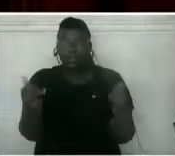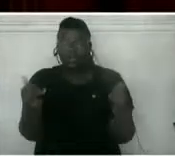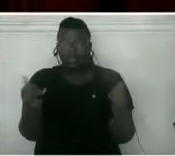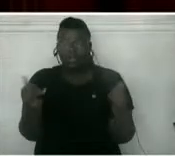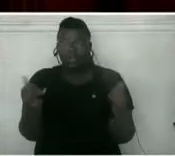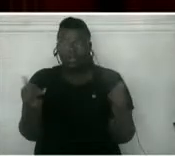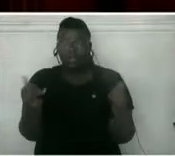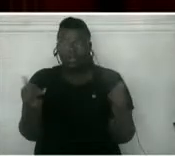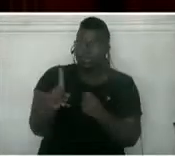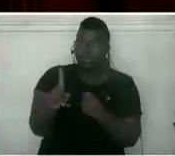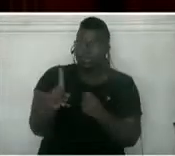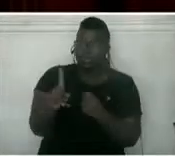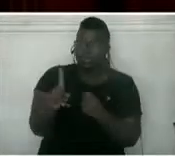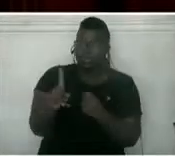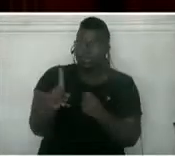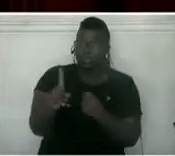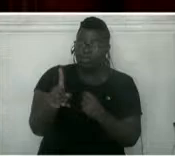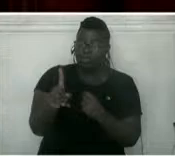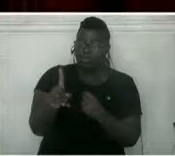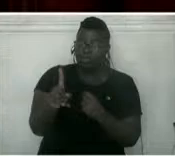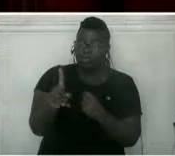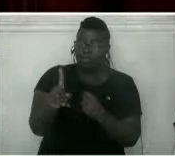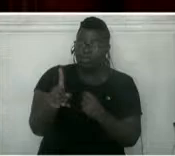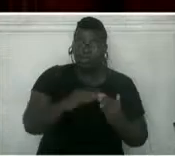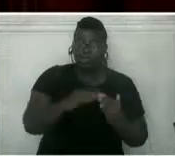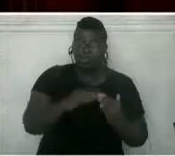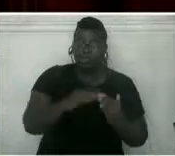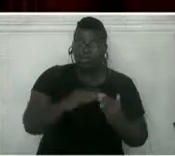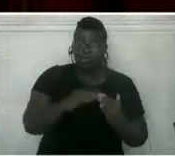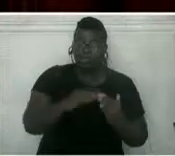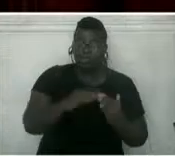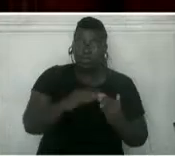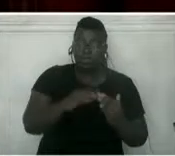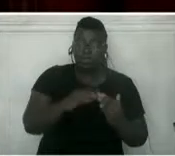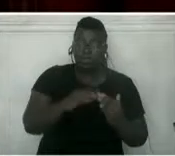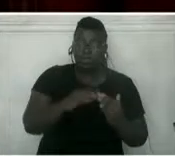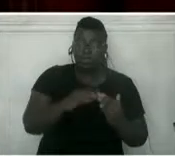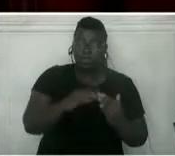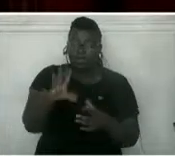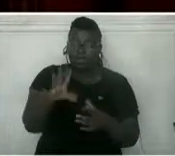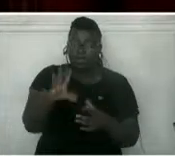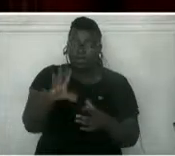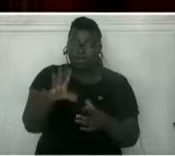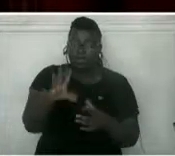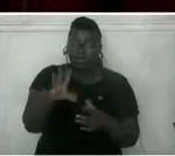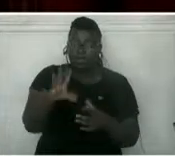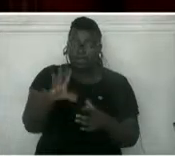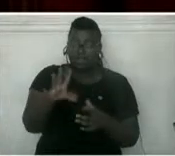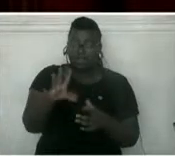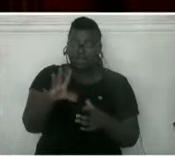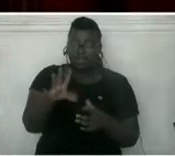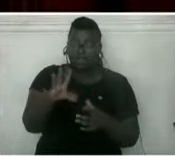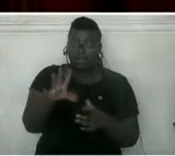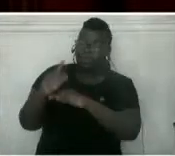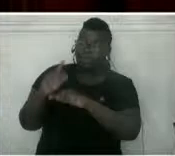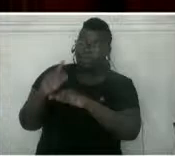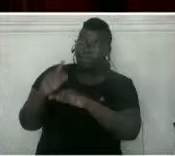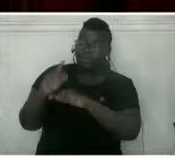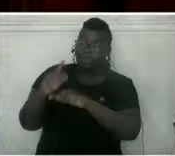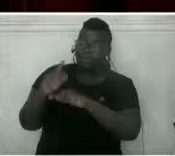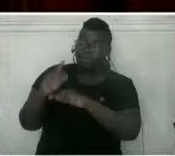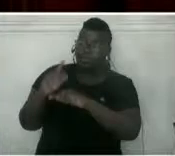improve community police relations include the deployment of